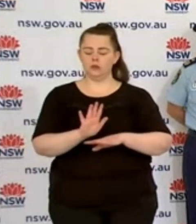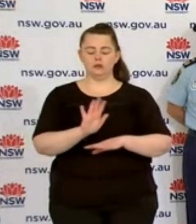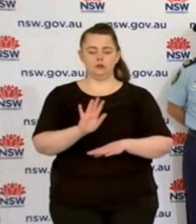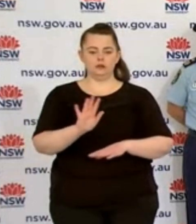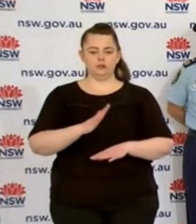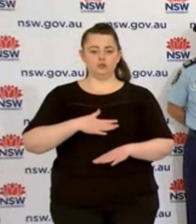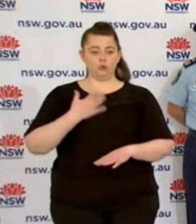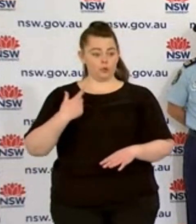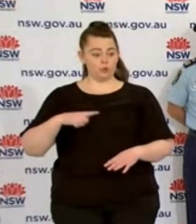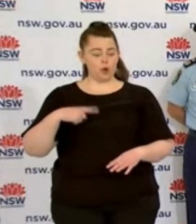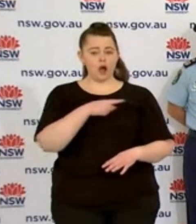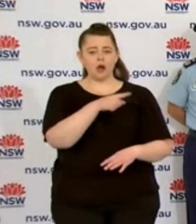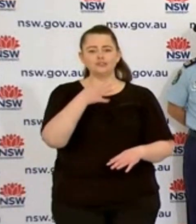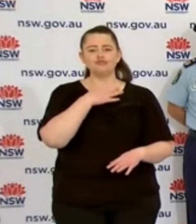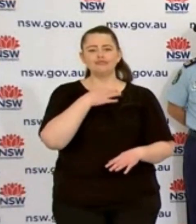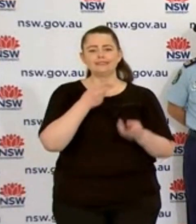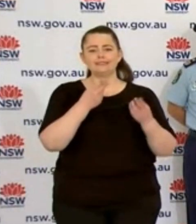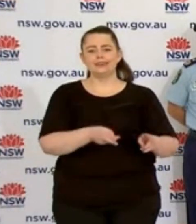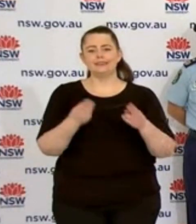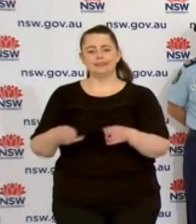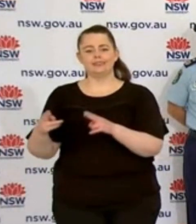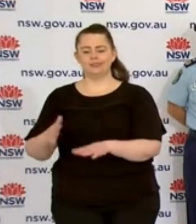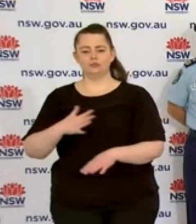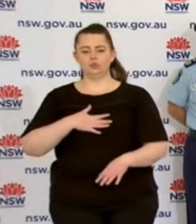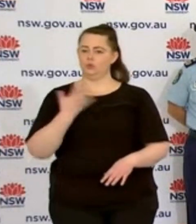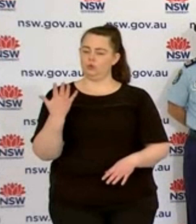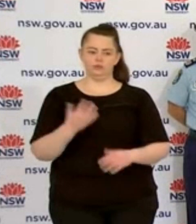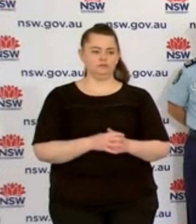and death if people aren't vaccinated. And that is why we have a dual